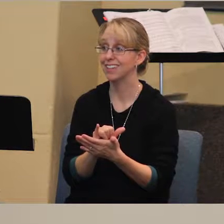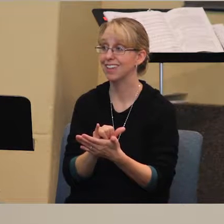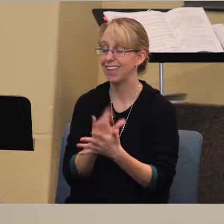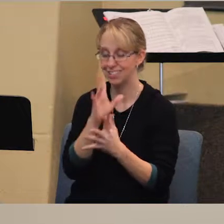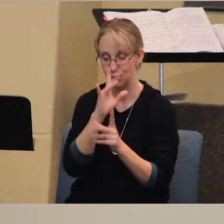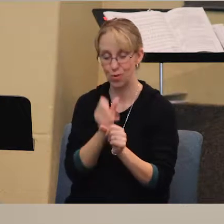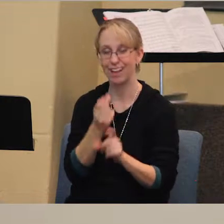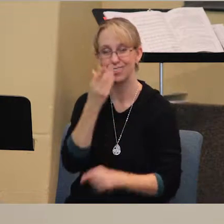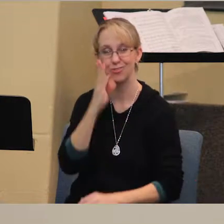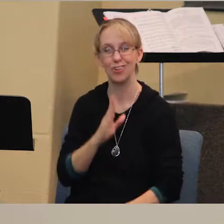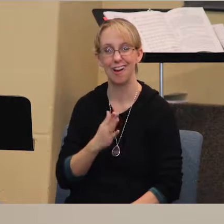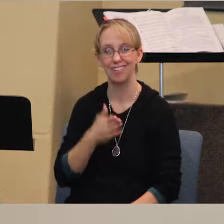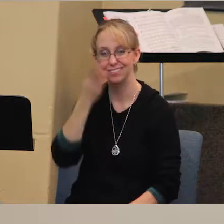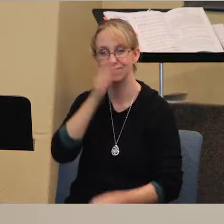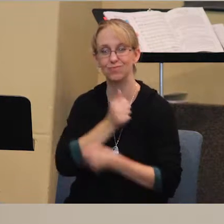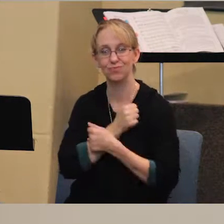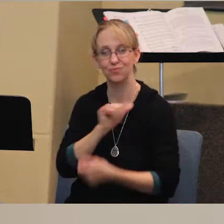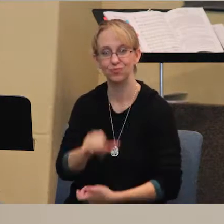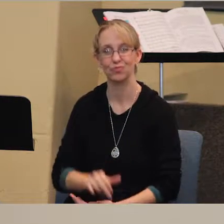to God.